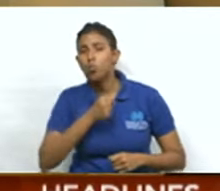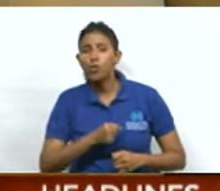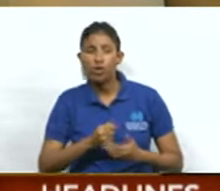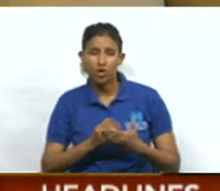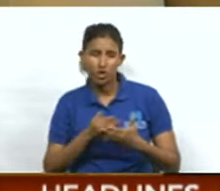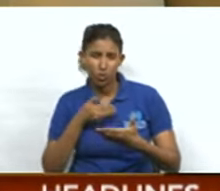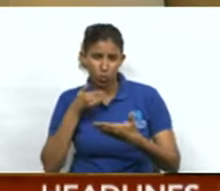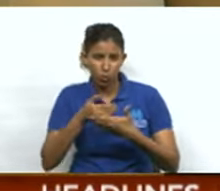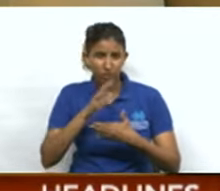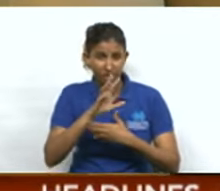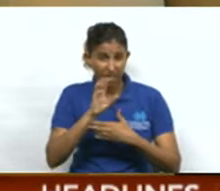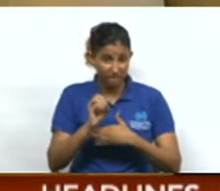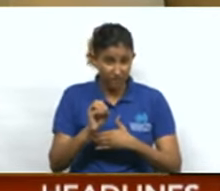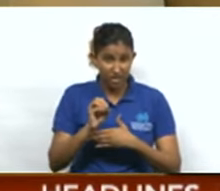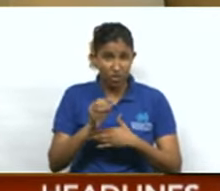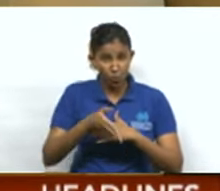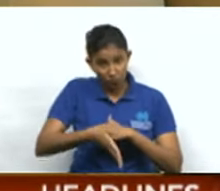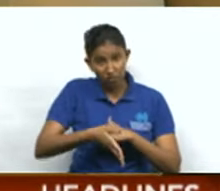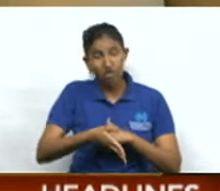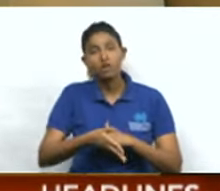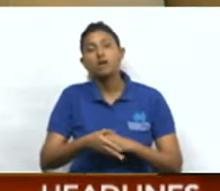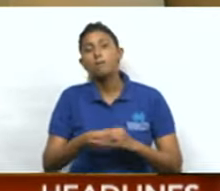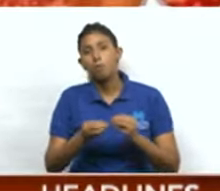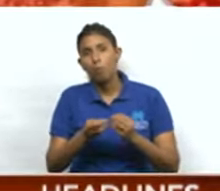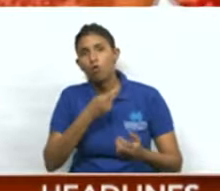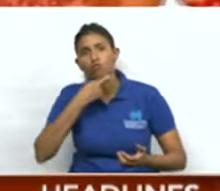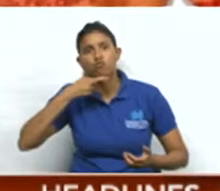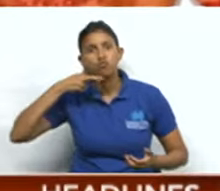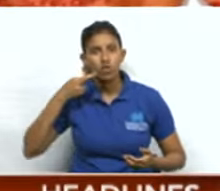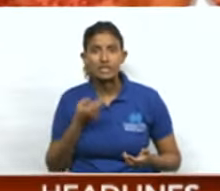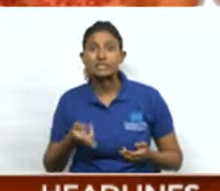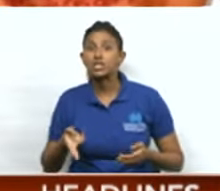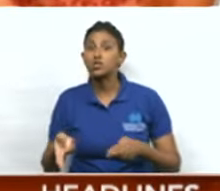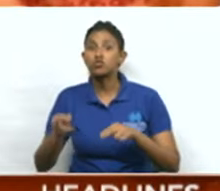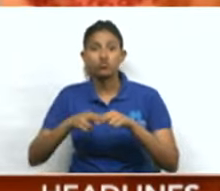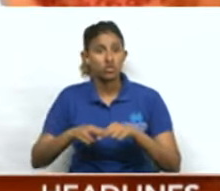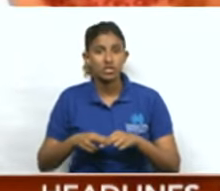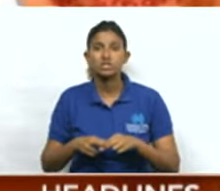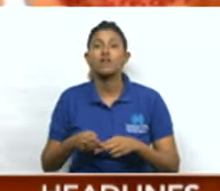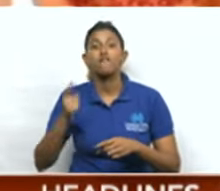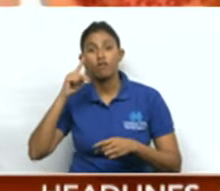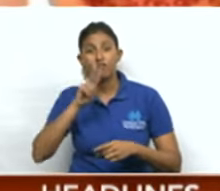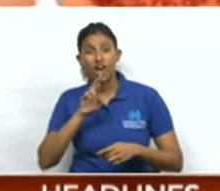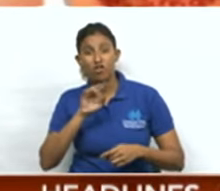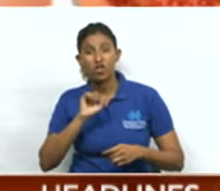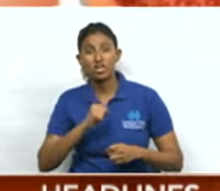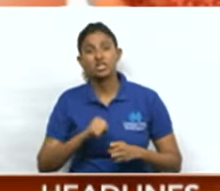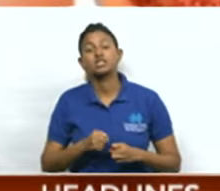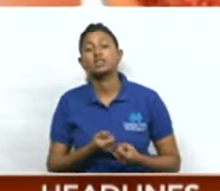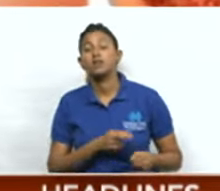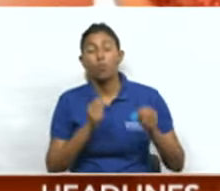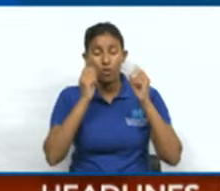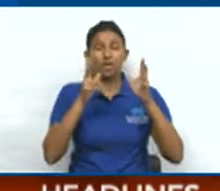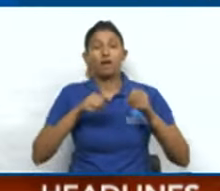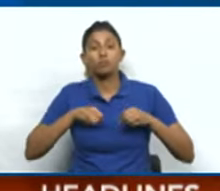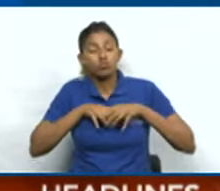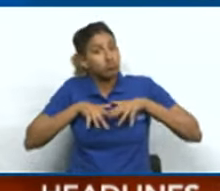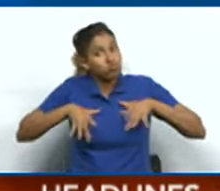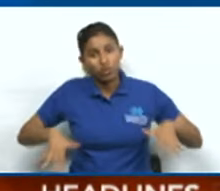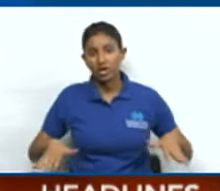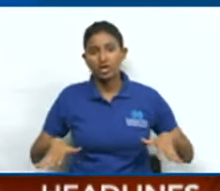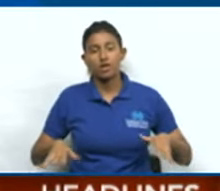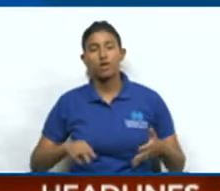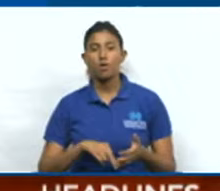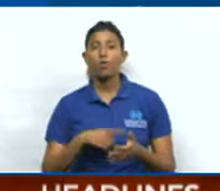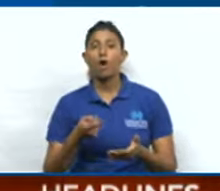the reactivation of this virus increases. And with this reactivation, the shingles disease manifests itself, affecting at